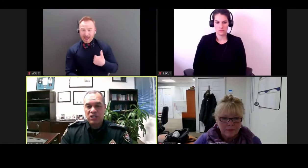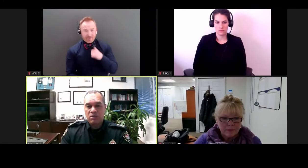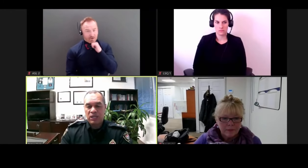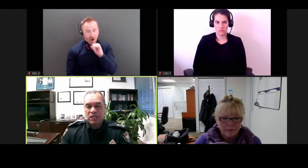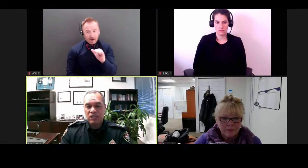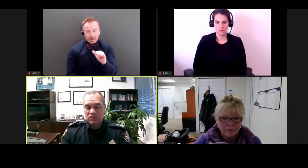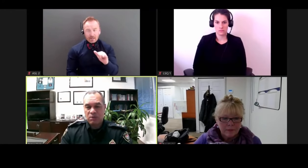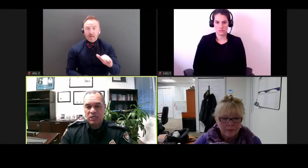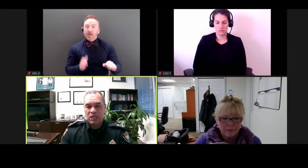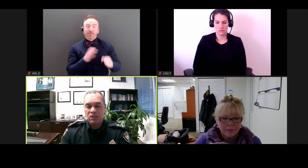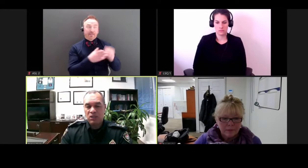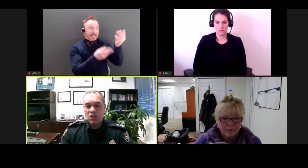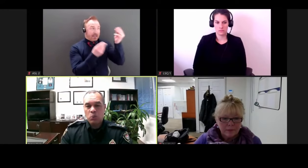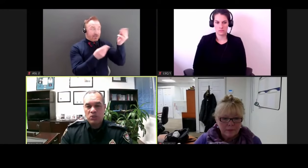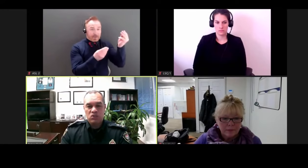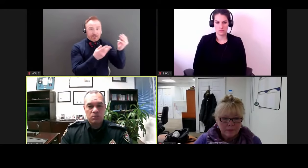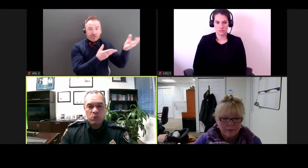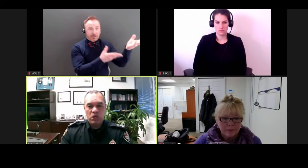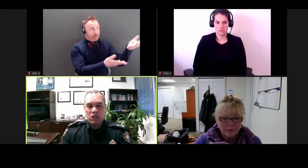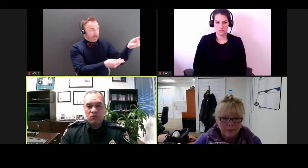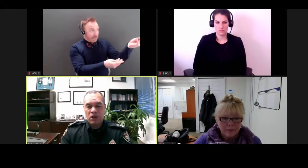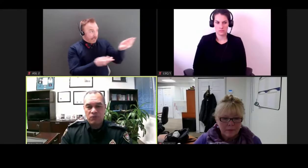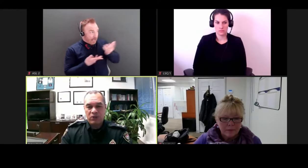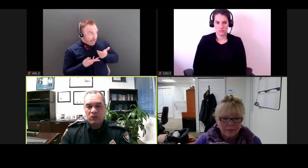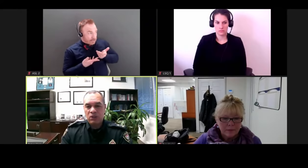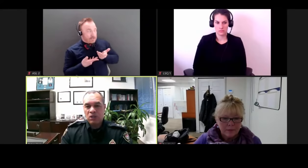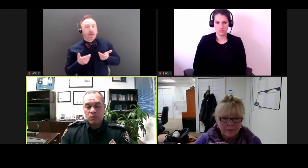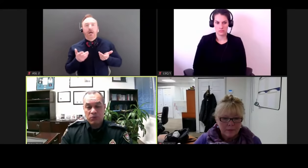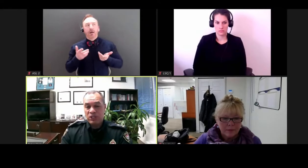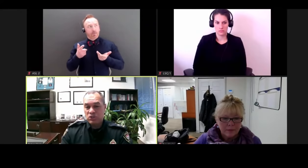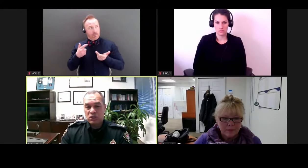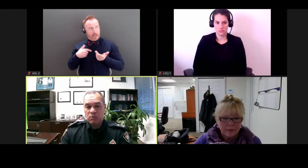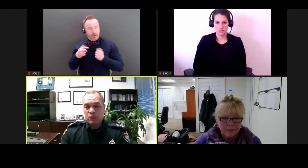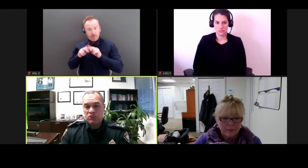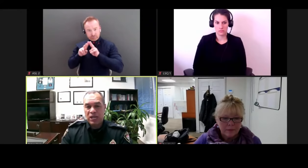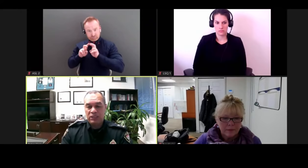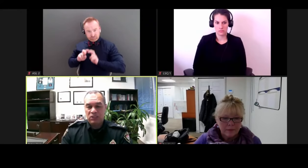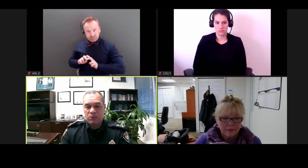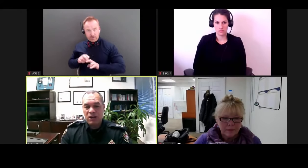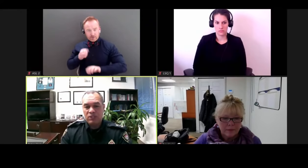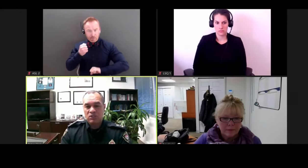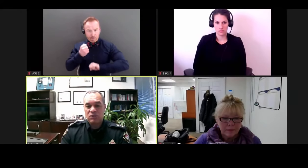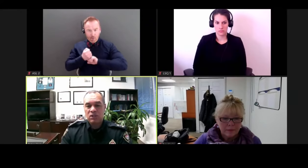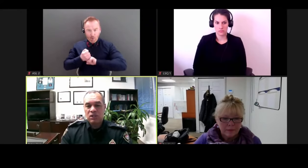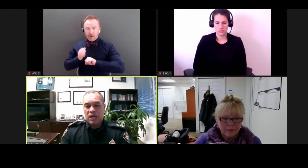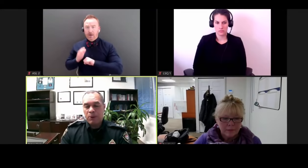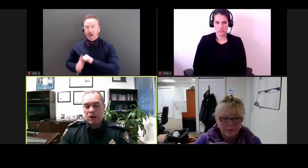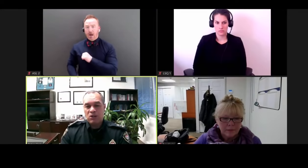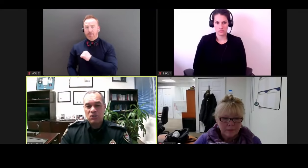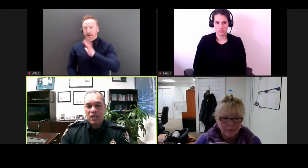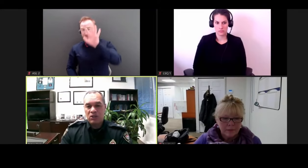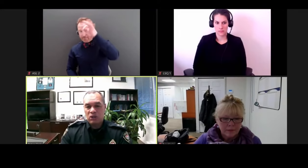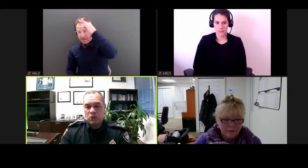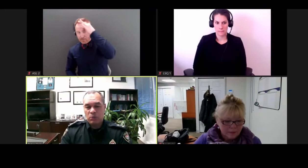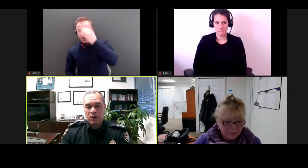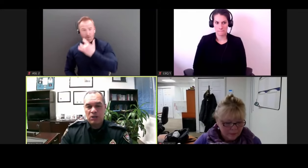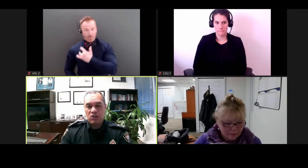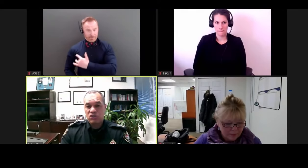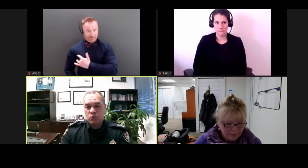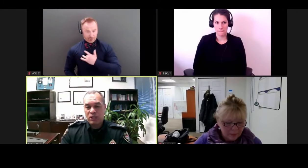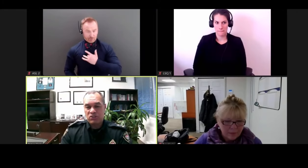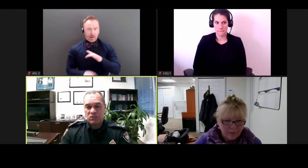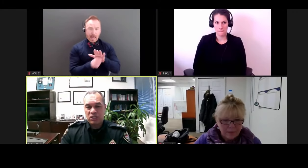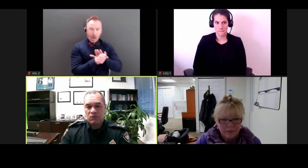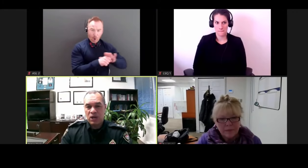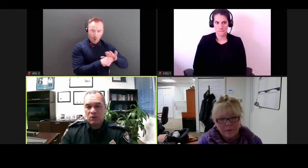intelligence that's coming in with the support of our federal, provincial, and both sides of the province partners and our local partners,